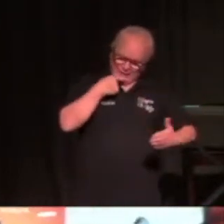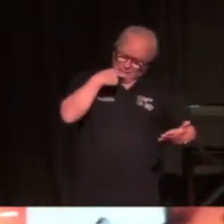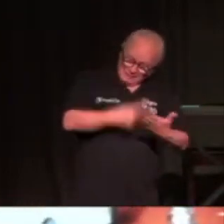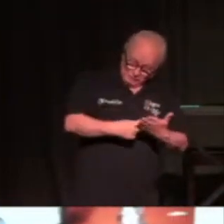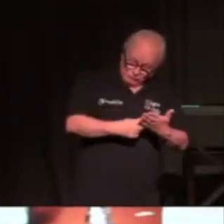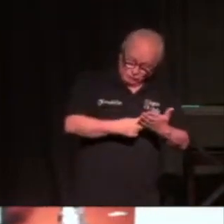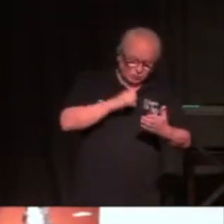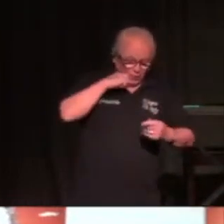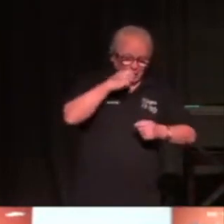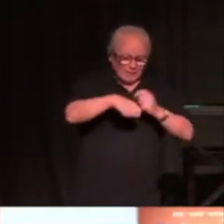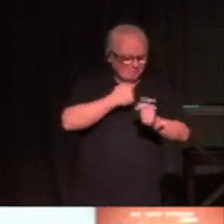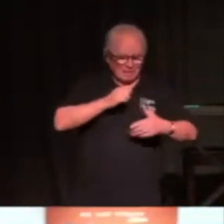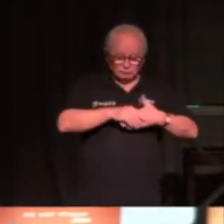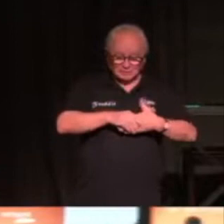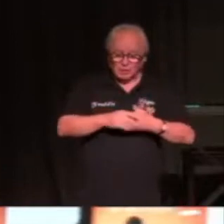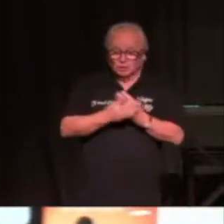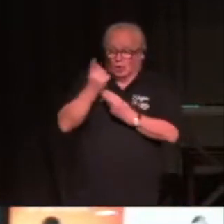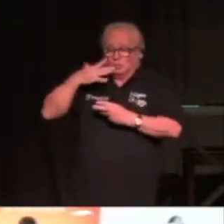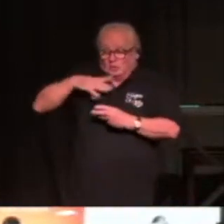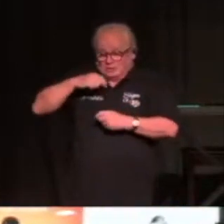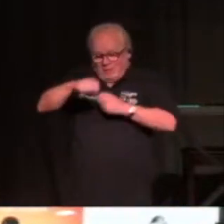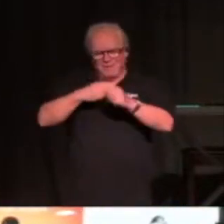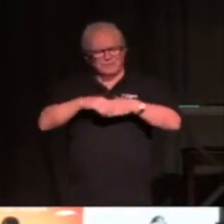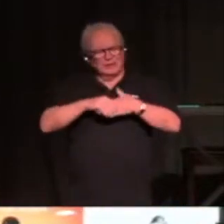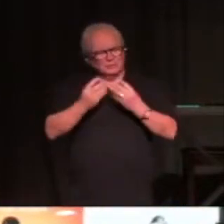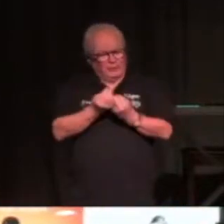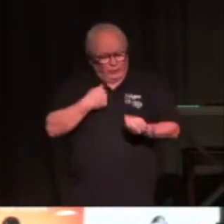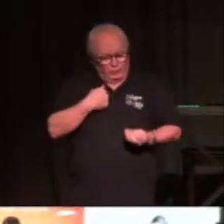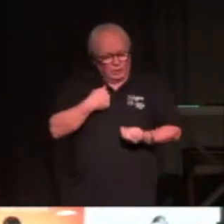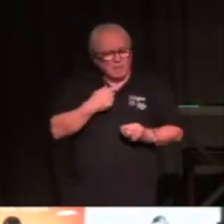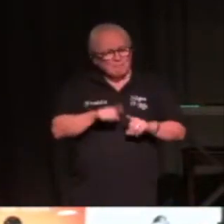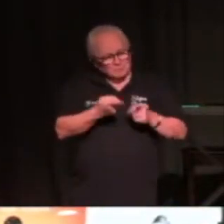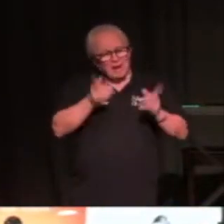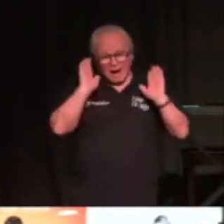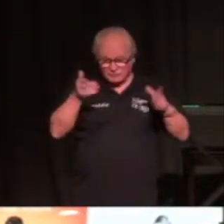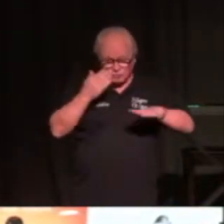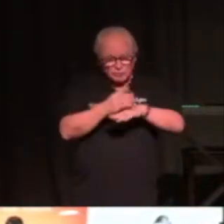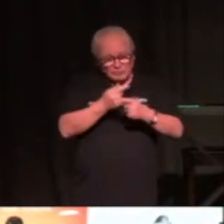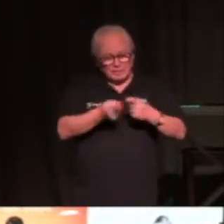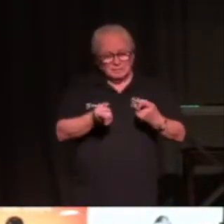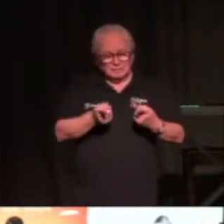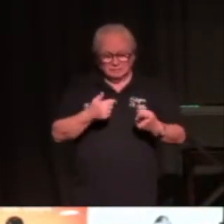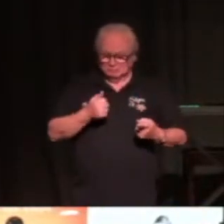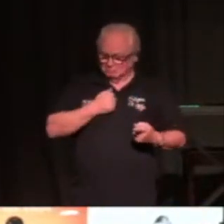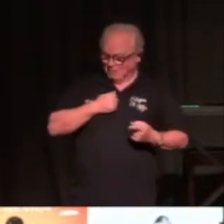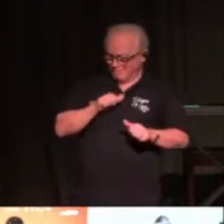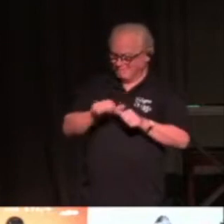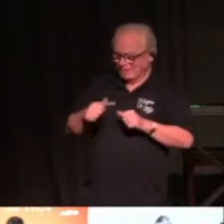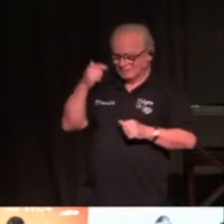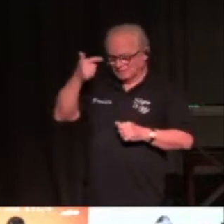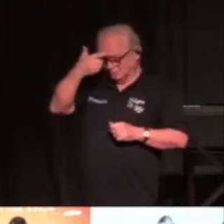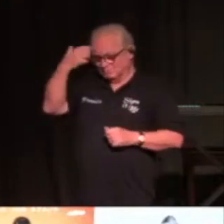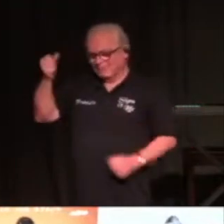He's looking at friendship with you, but there's things that you have to do as if. Some of my best memories in life are on